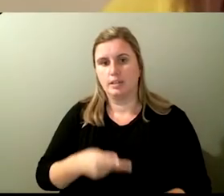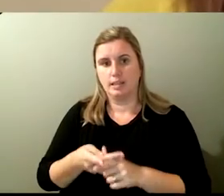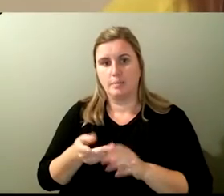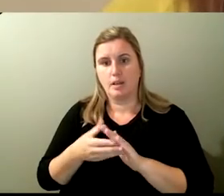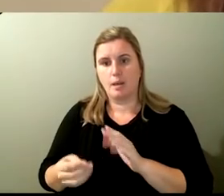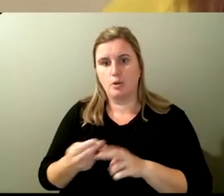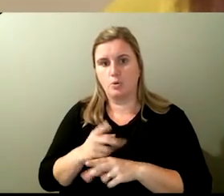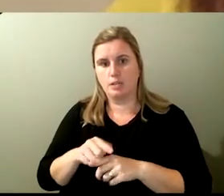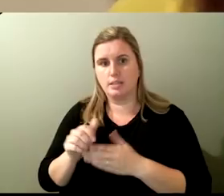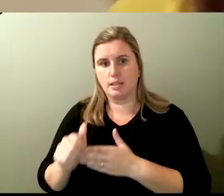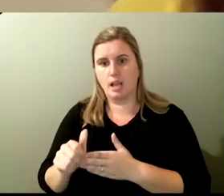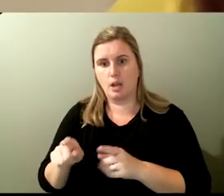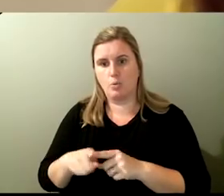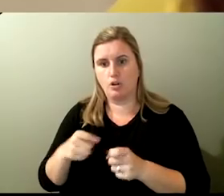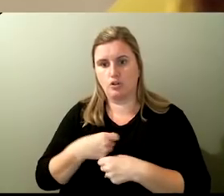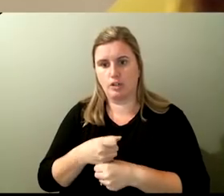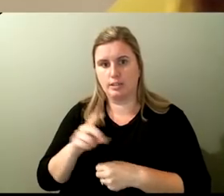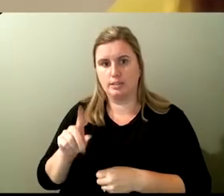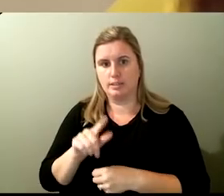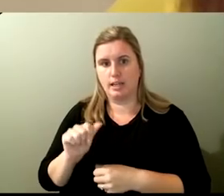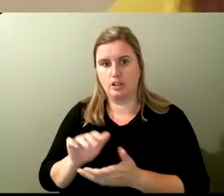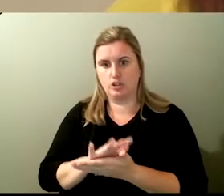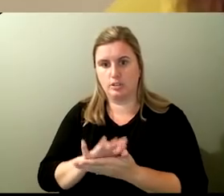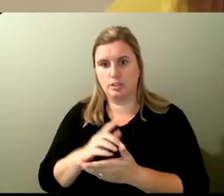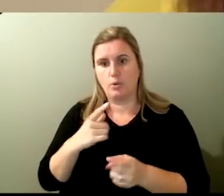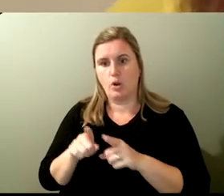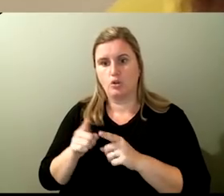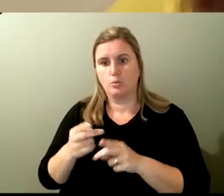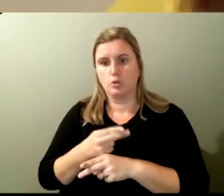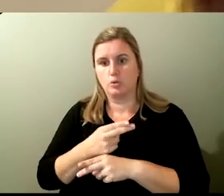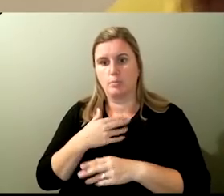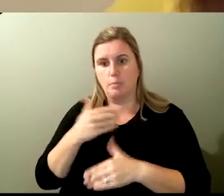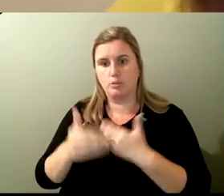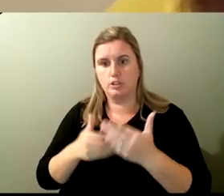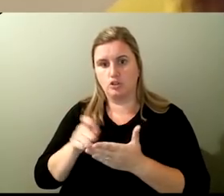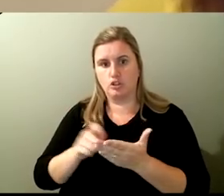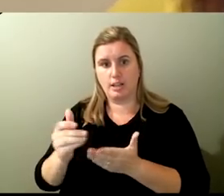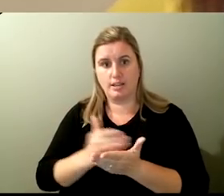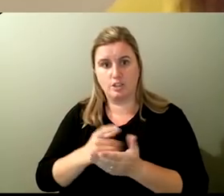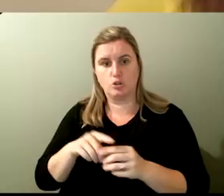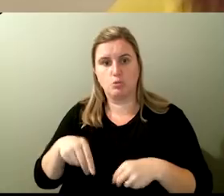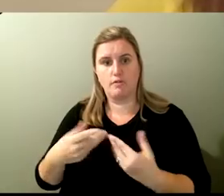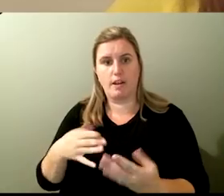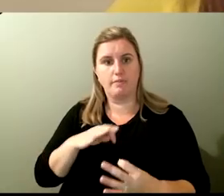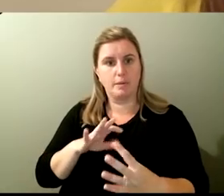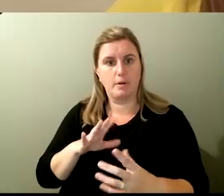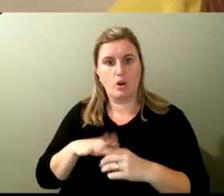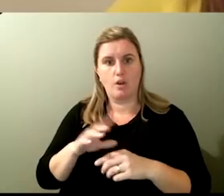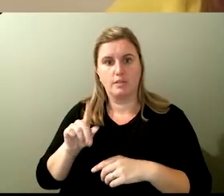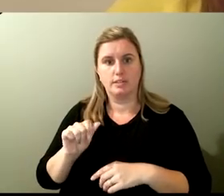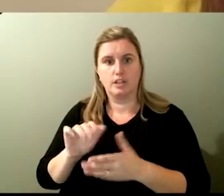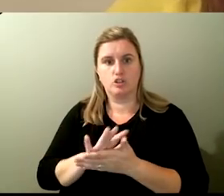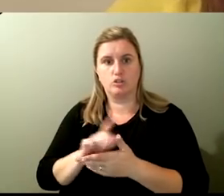it as a guide when you're creating data sheets. I will also be using the procedural checklist to provide feedback on the data sheets you